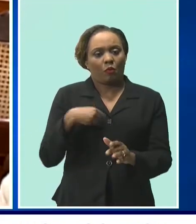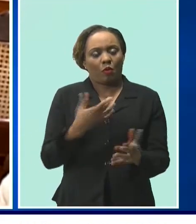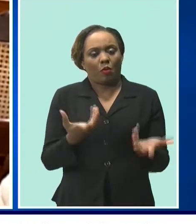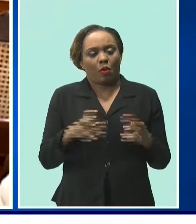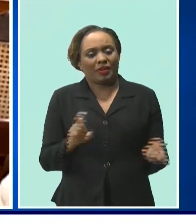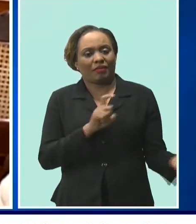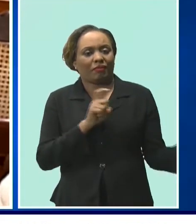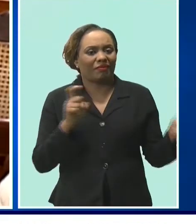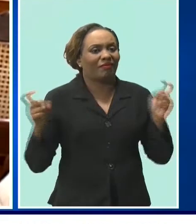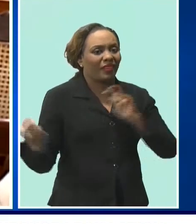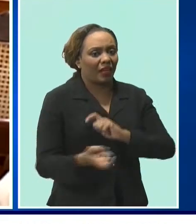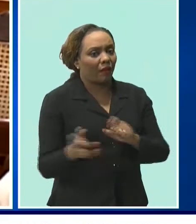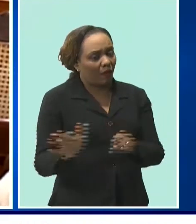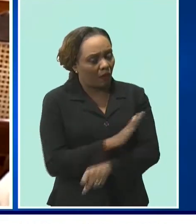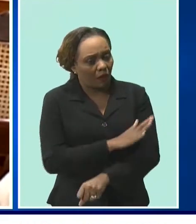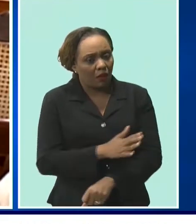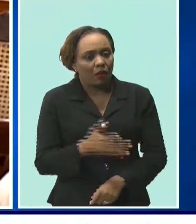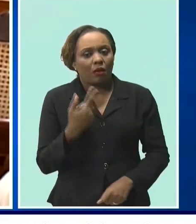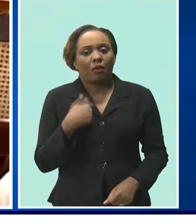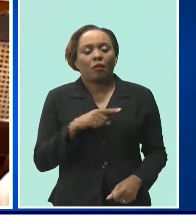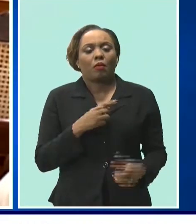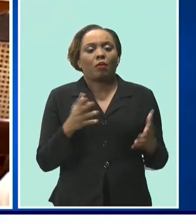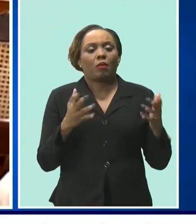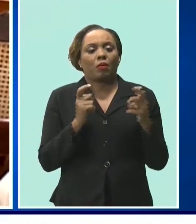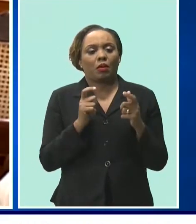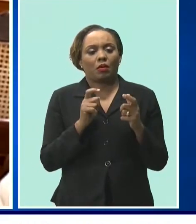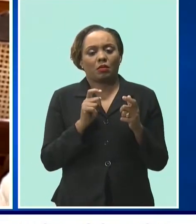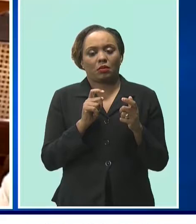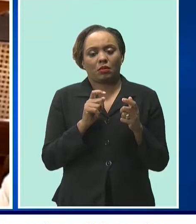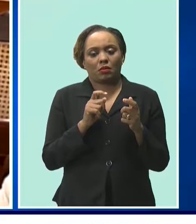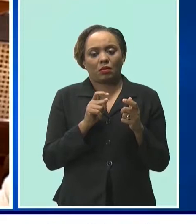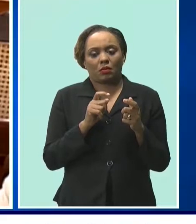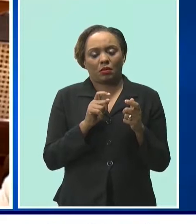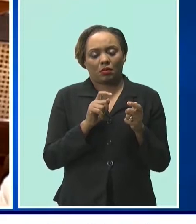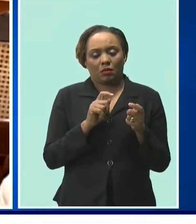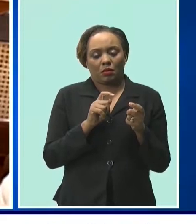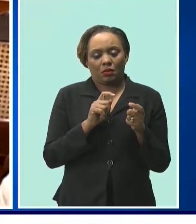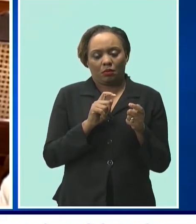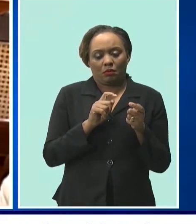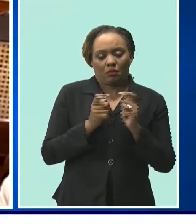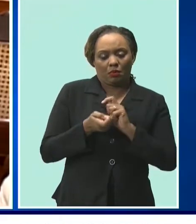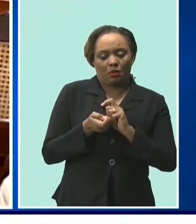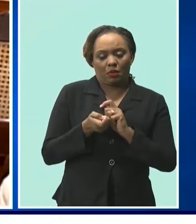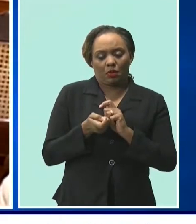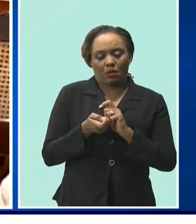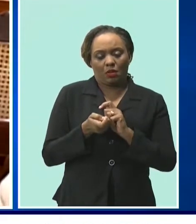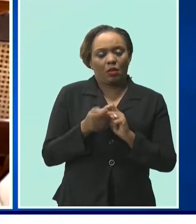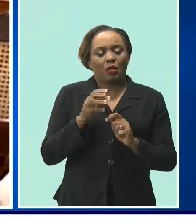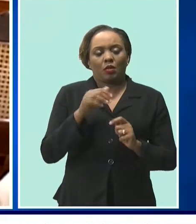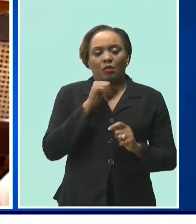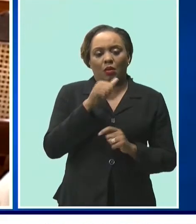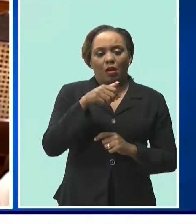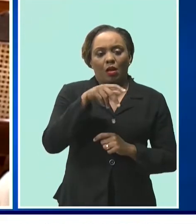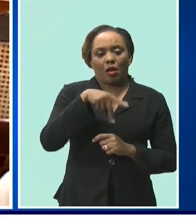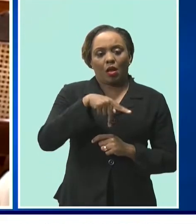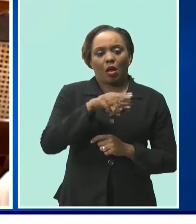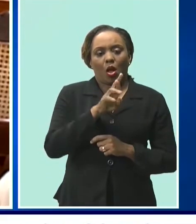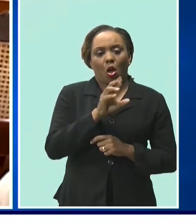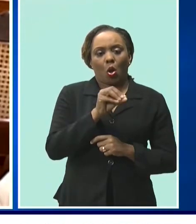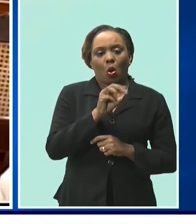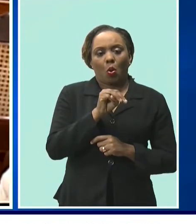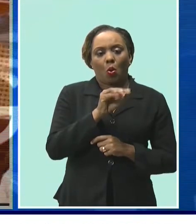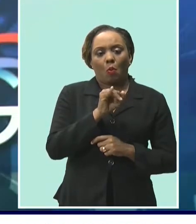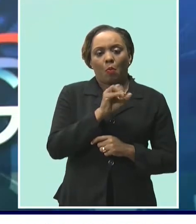This bill simply seeks to convert the financial instruments from promissory note to